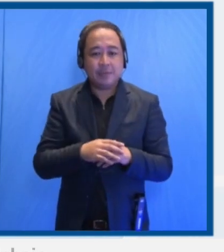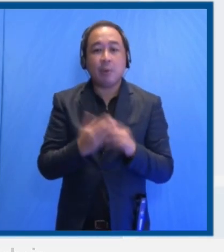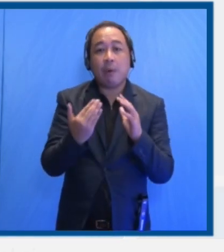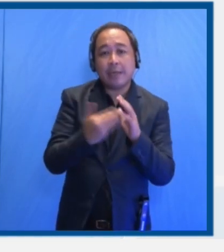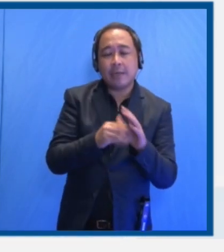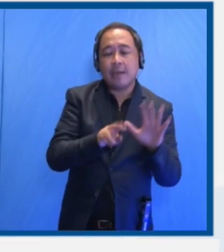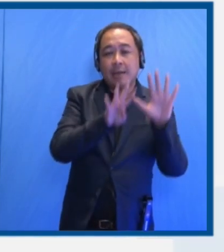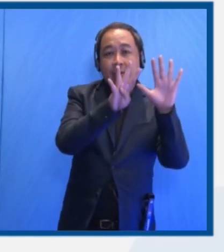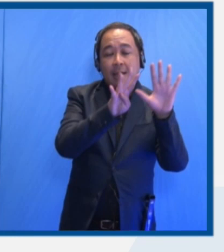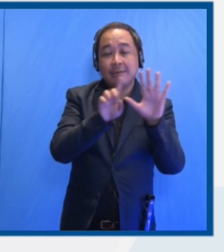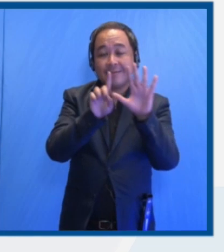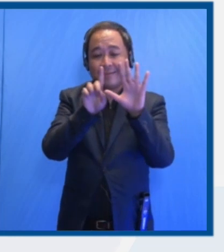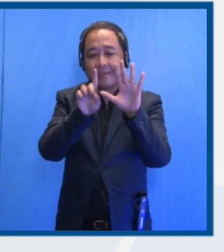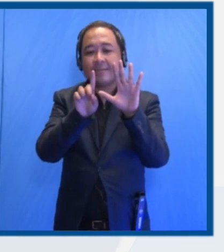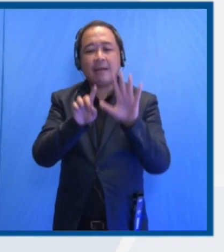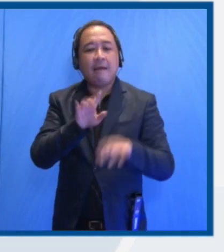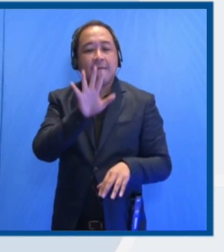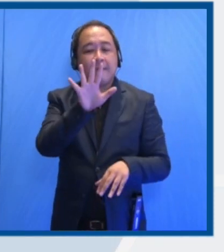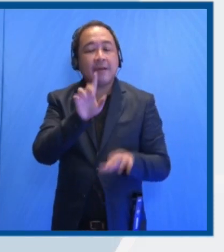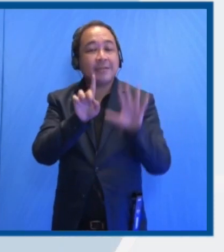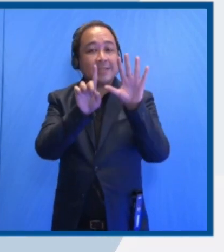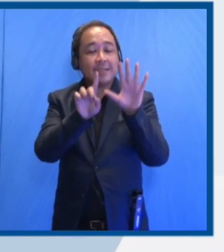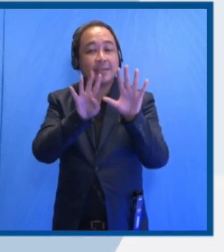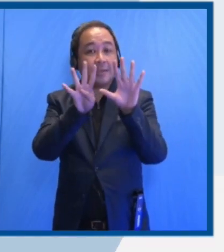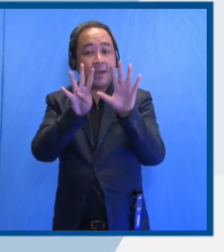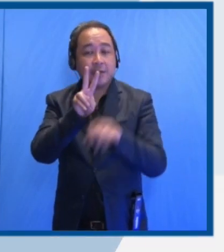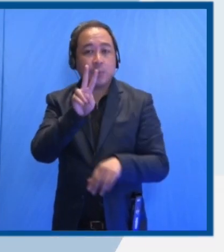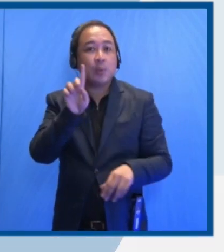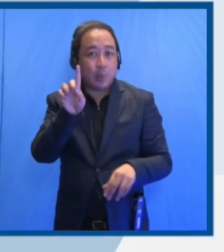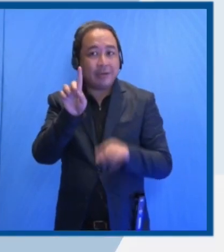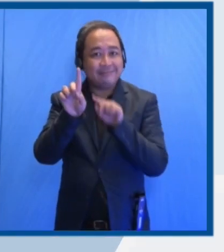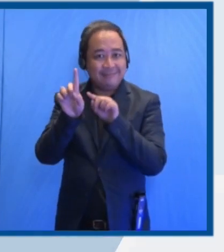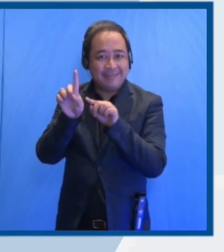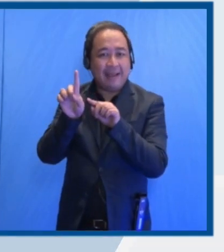9656921. And this is what we're going to use